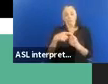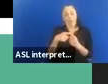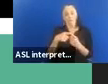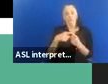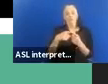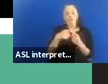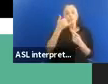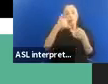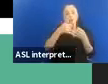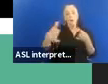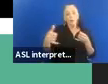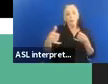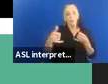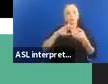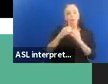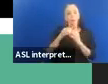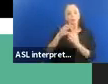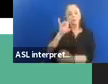number, the number is